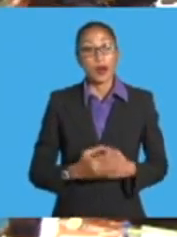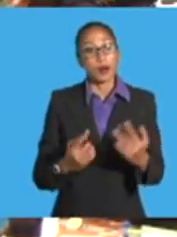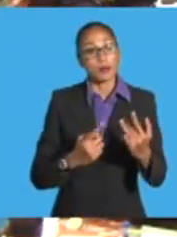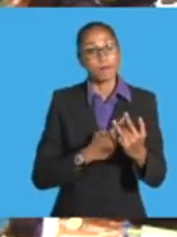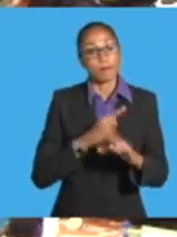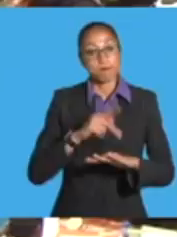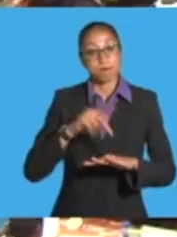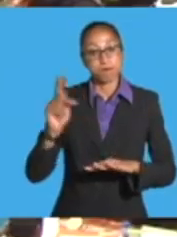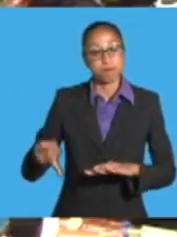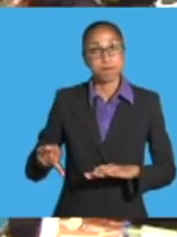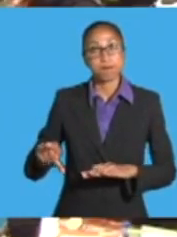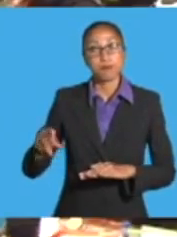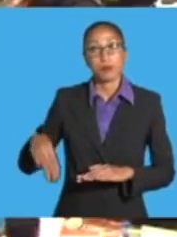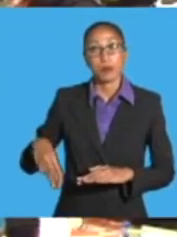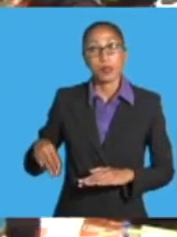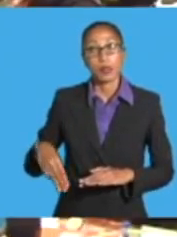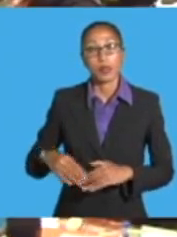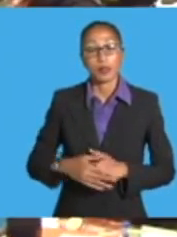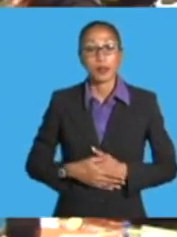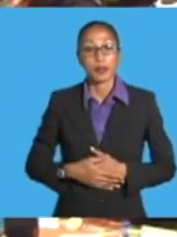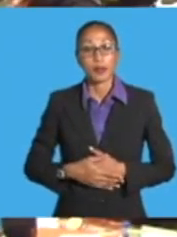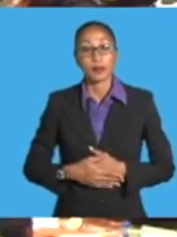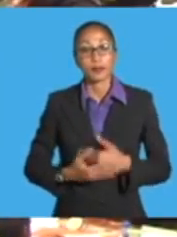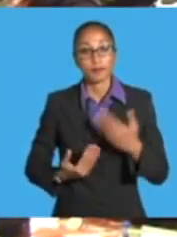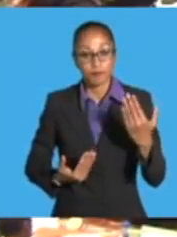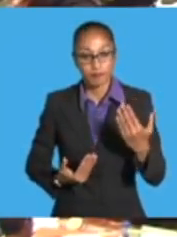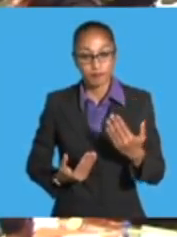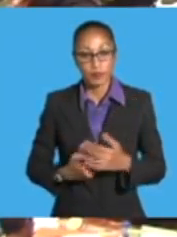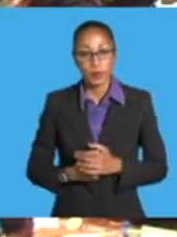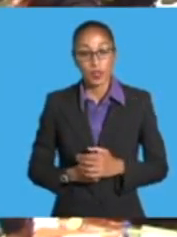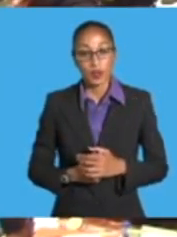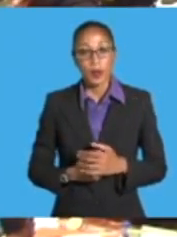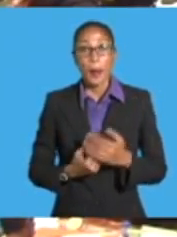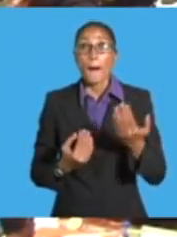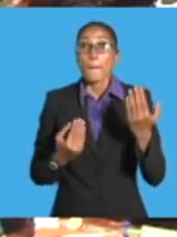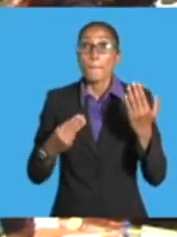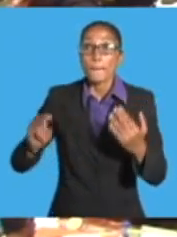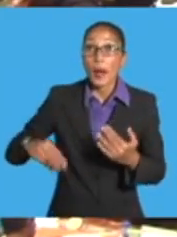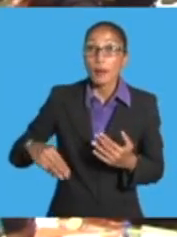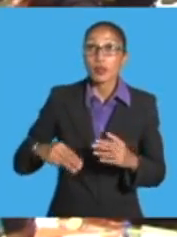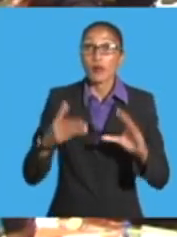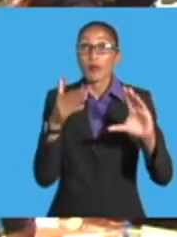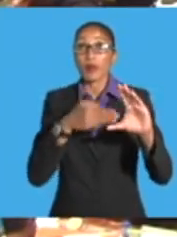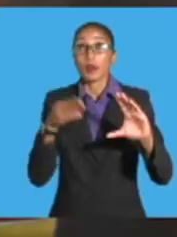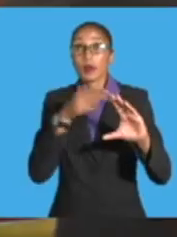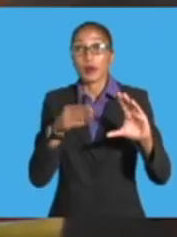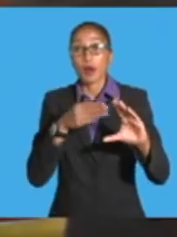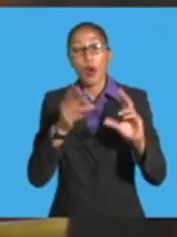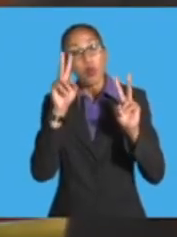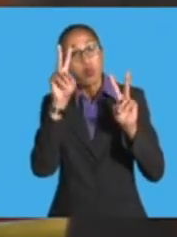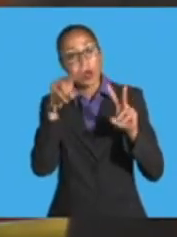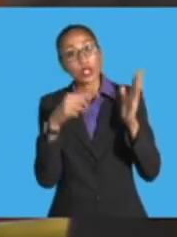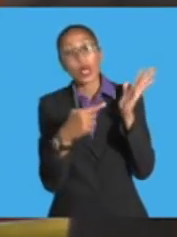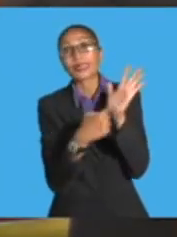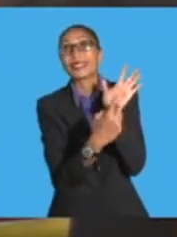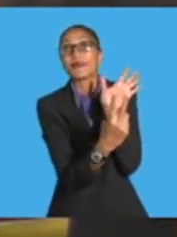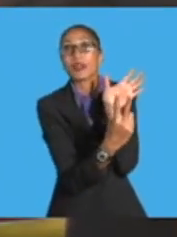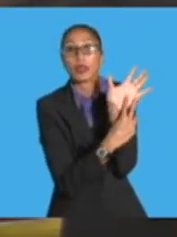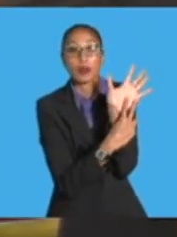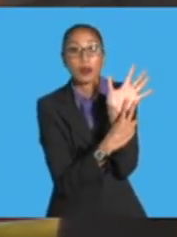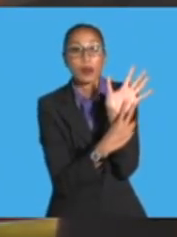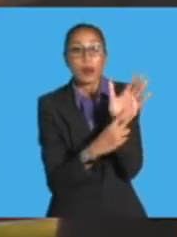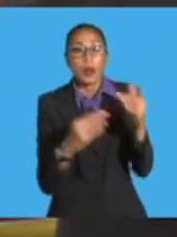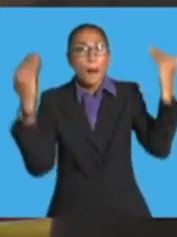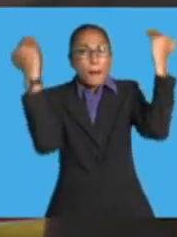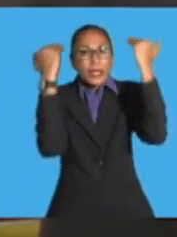Ministers, Honorable Members of this House, members of the media, and those watching the program on TV.